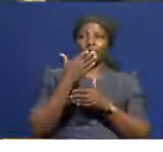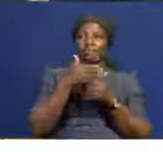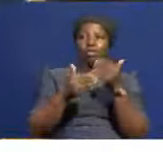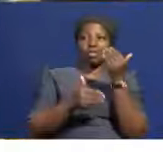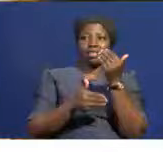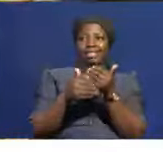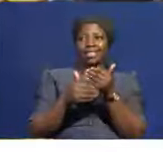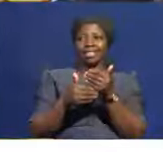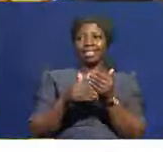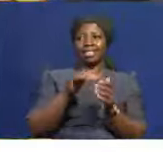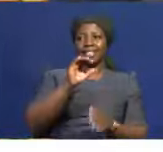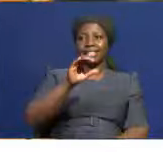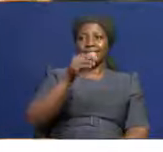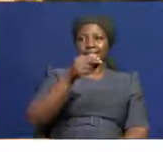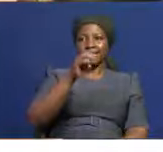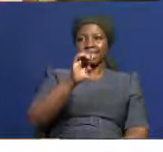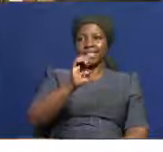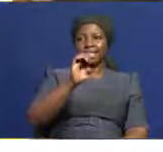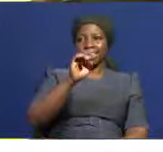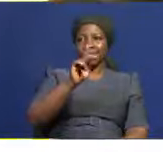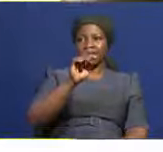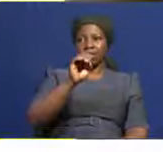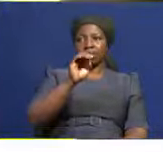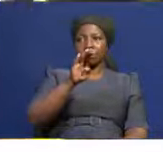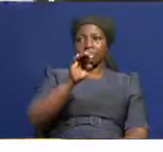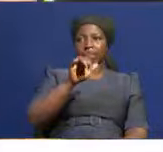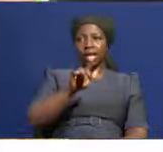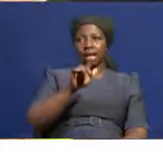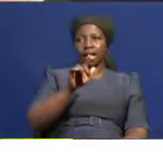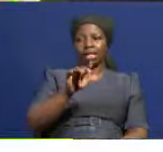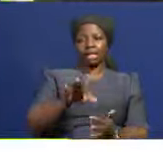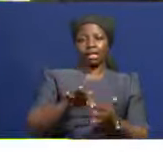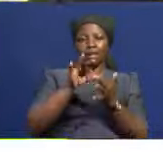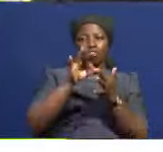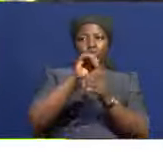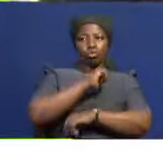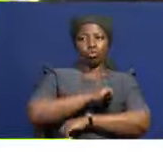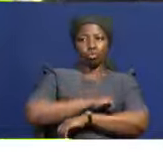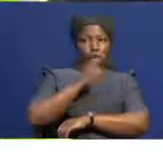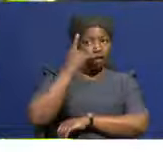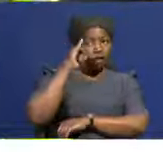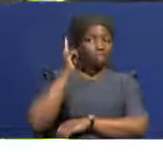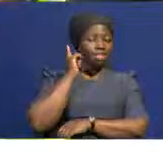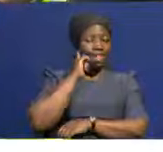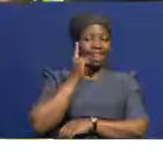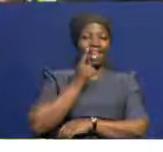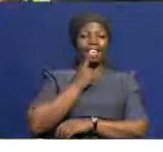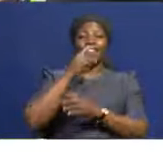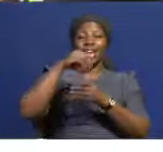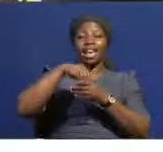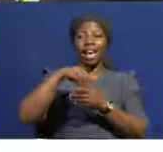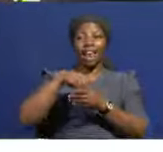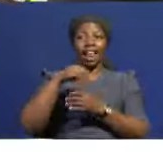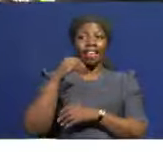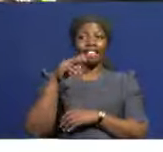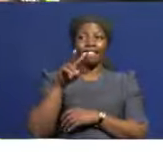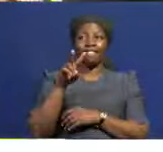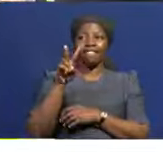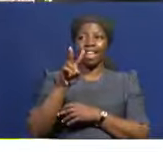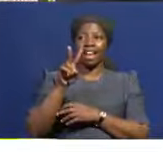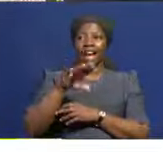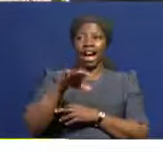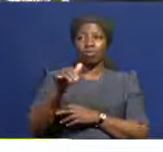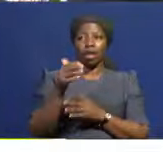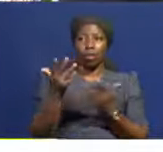of Chekombero Special School for the hearing impaired in Vihiga County, where parents